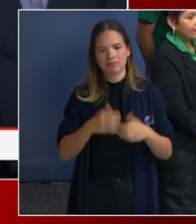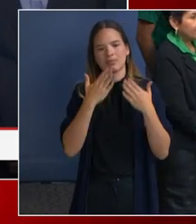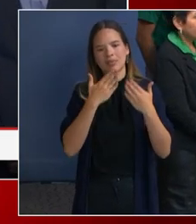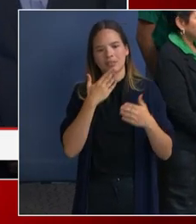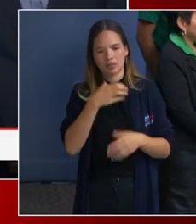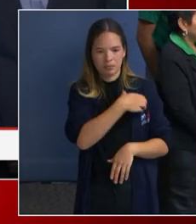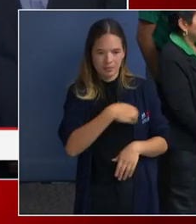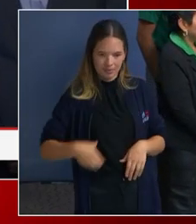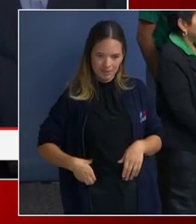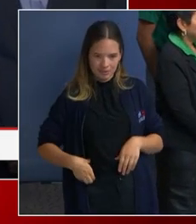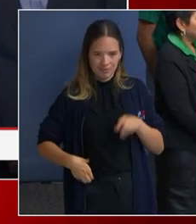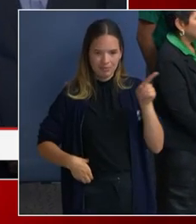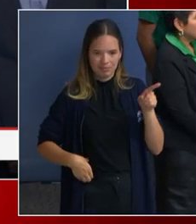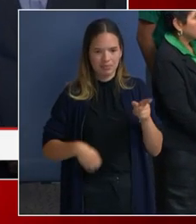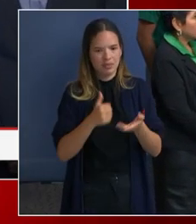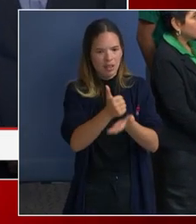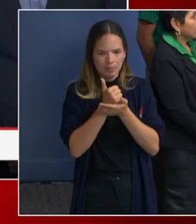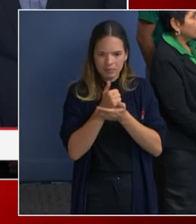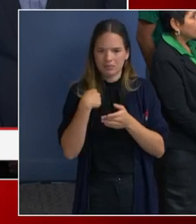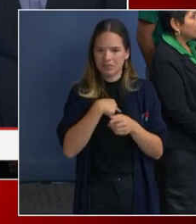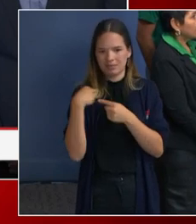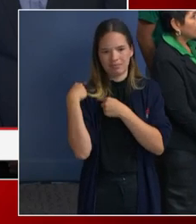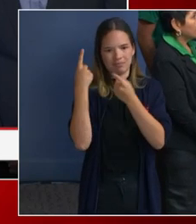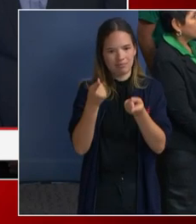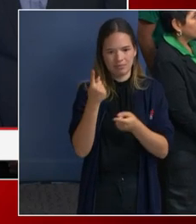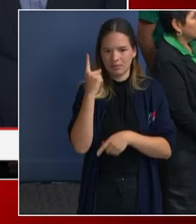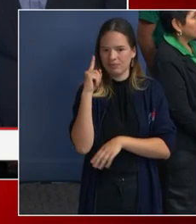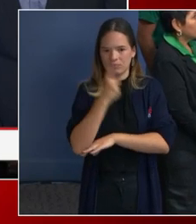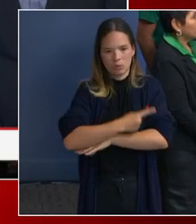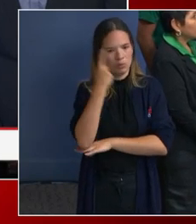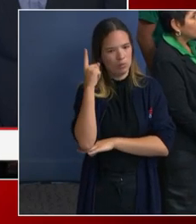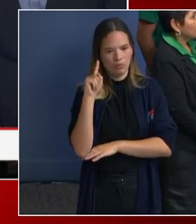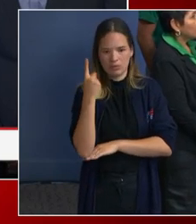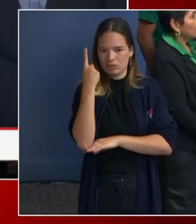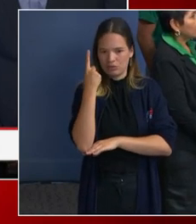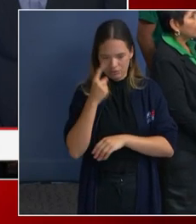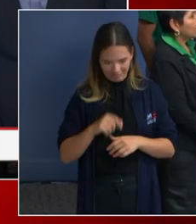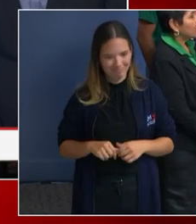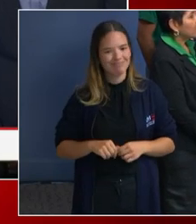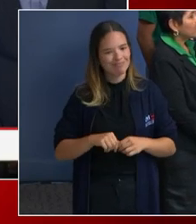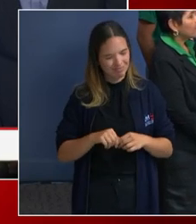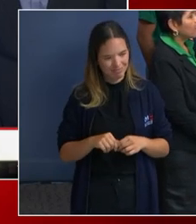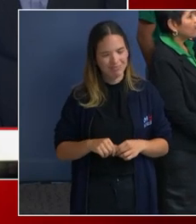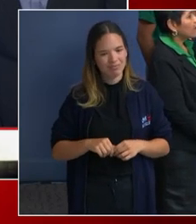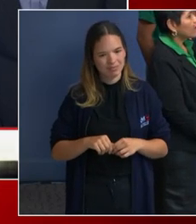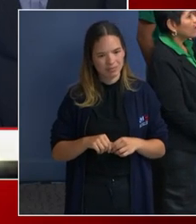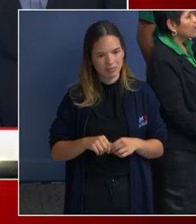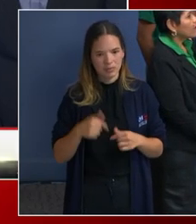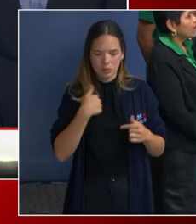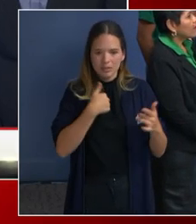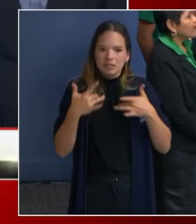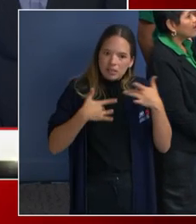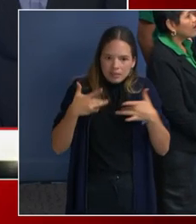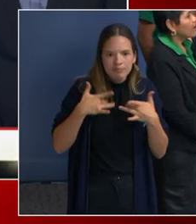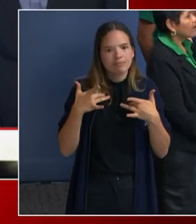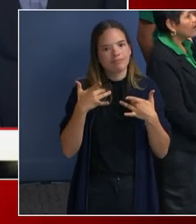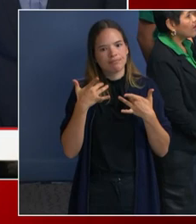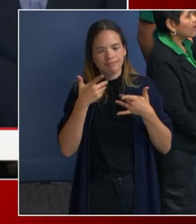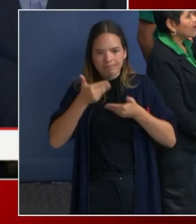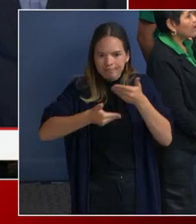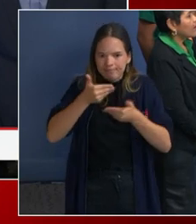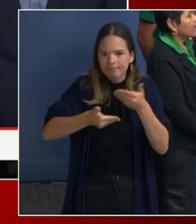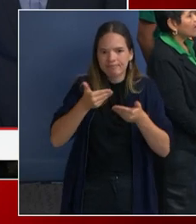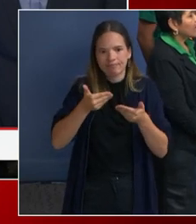extremely helpful since day one. We're excited to see this new stage, and this is going to really make our response more